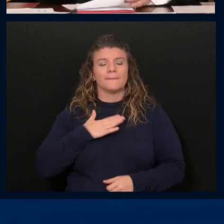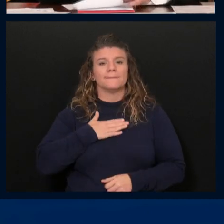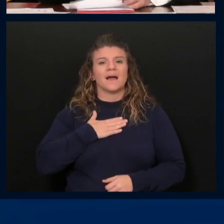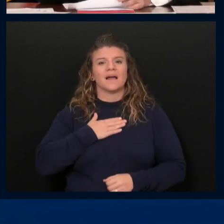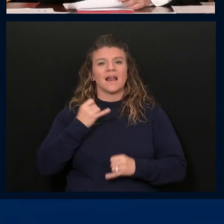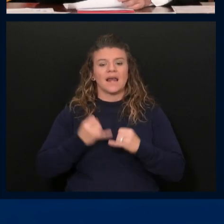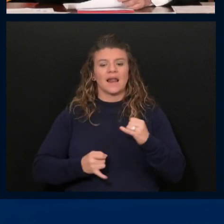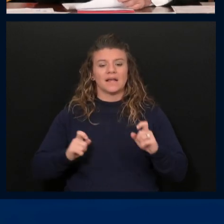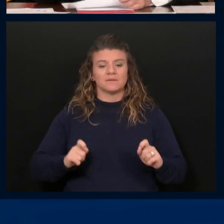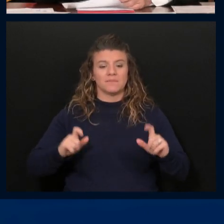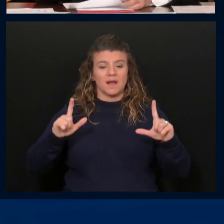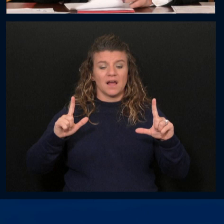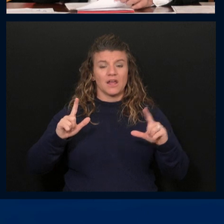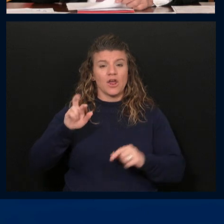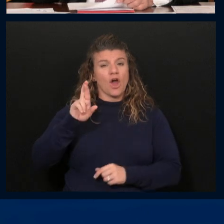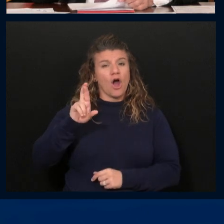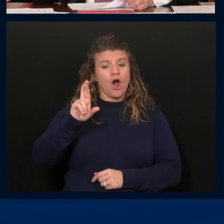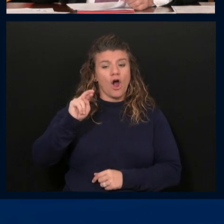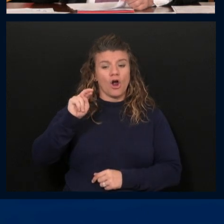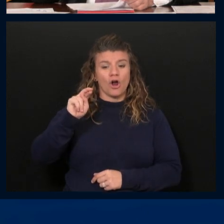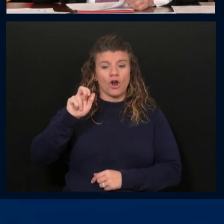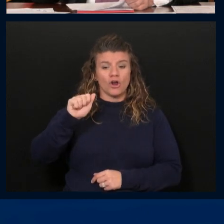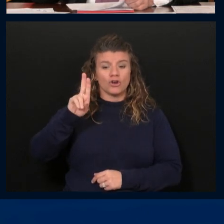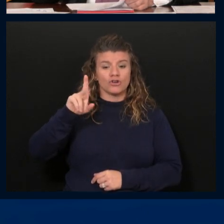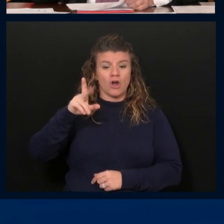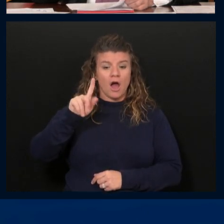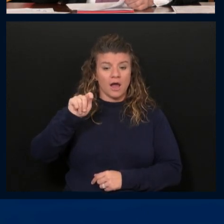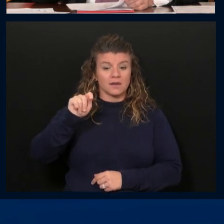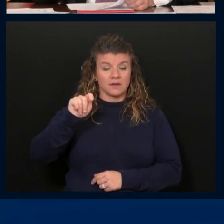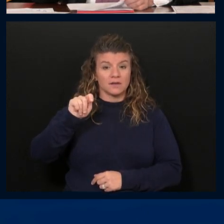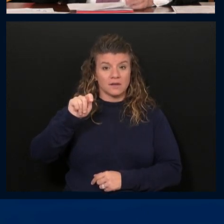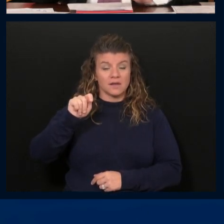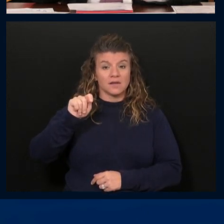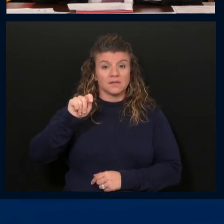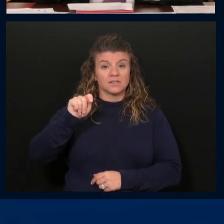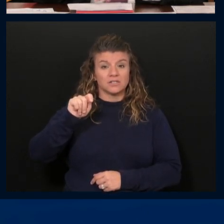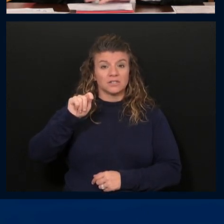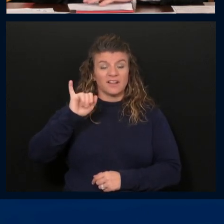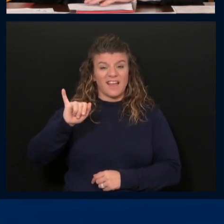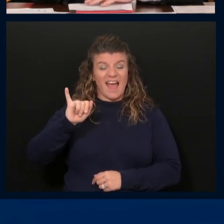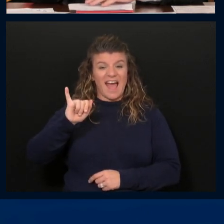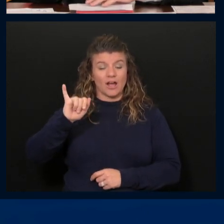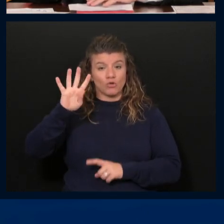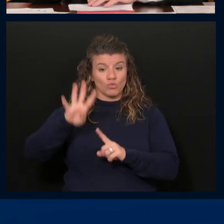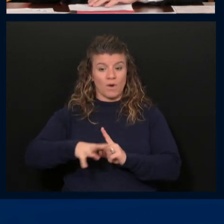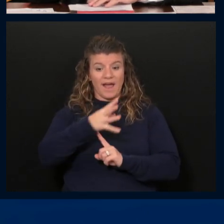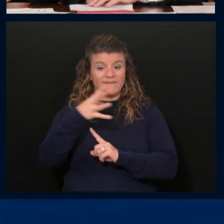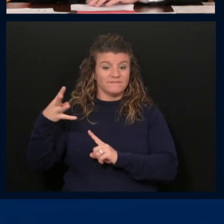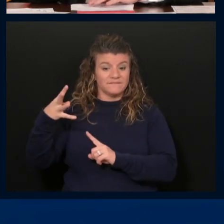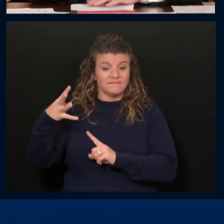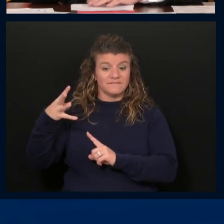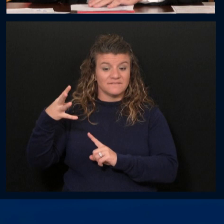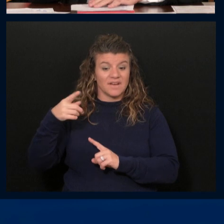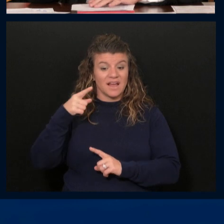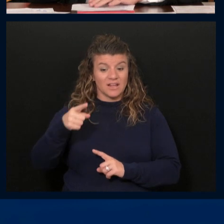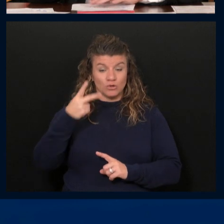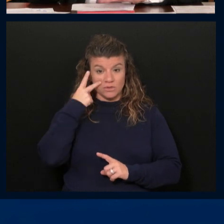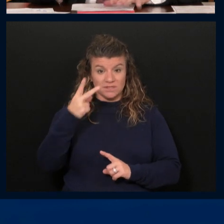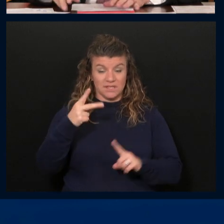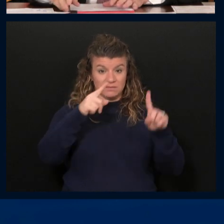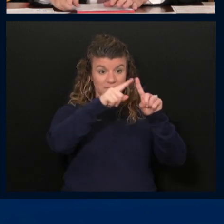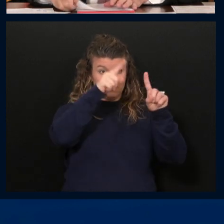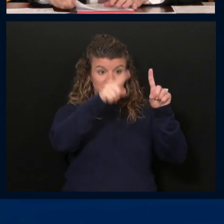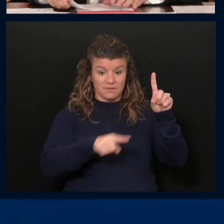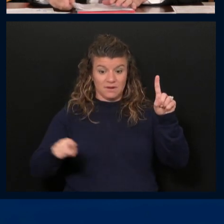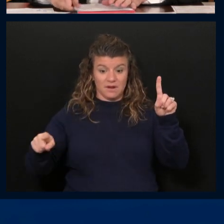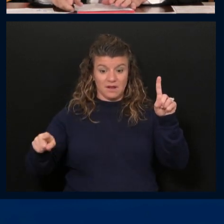is this R naught, chart, and that, the bottom line, and I'm